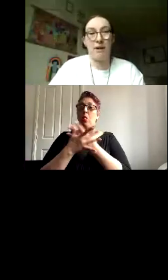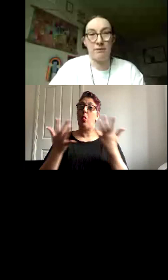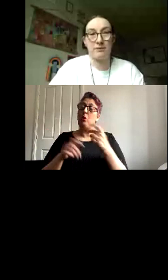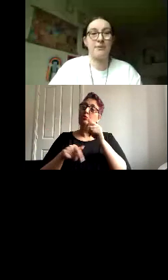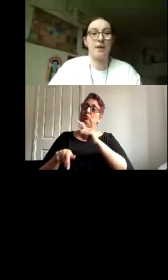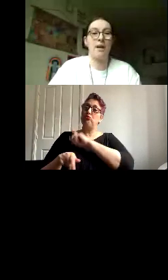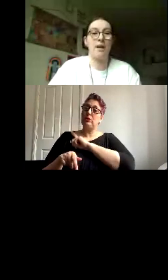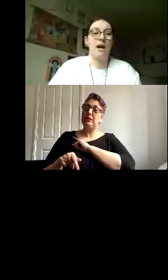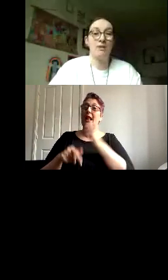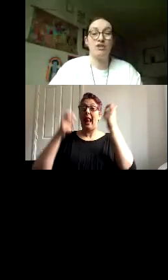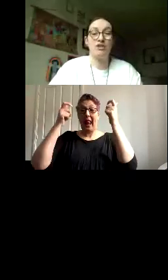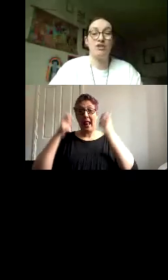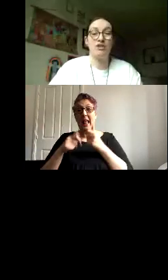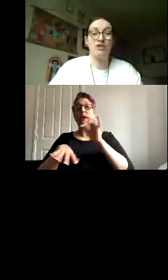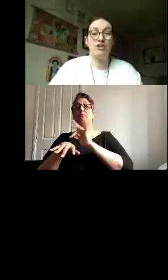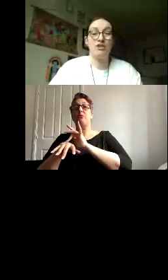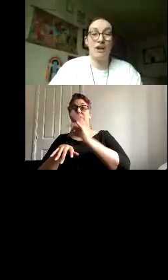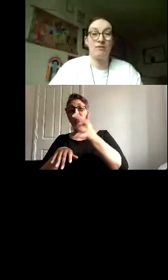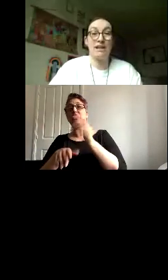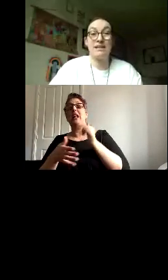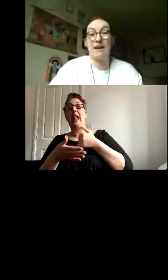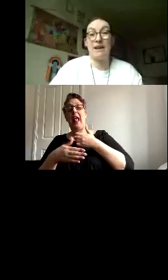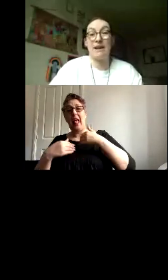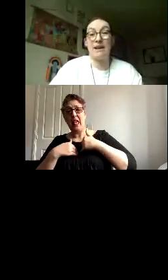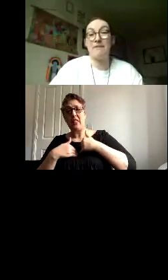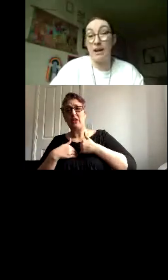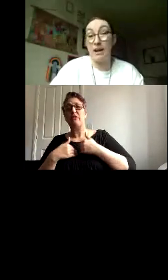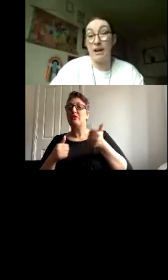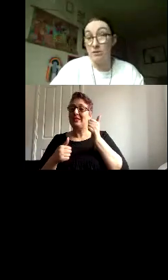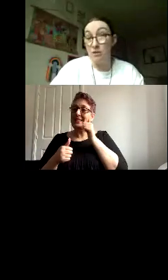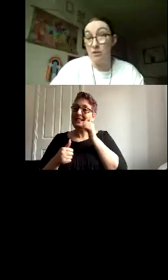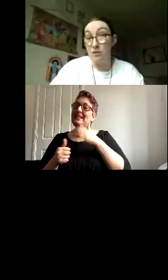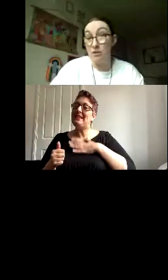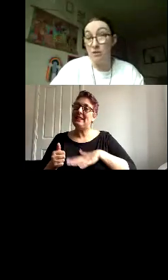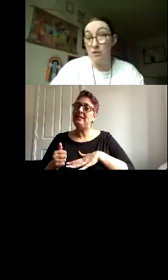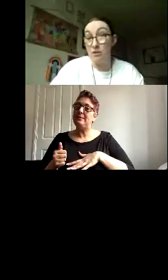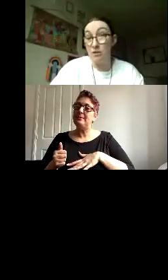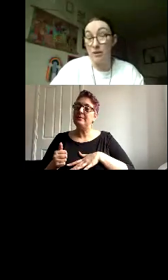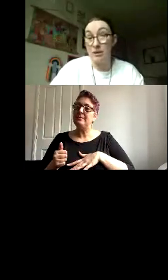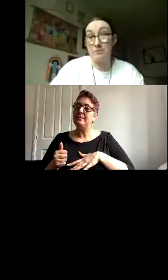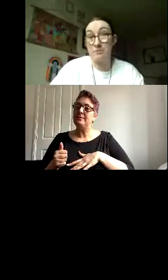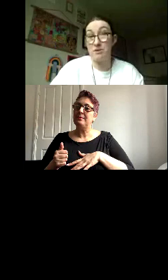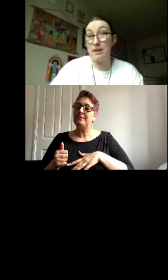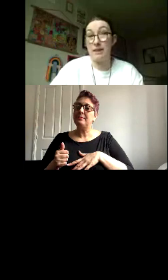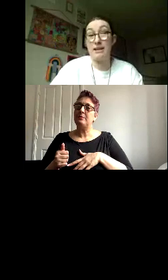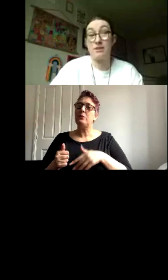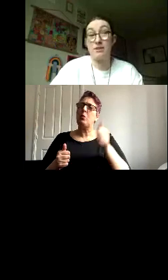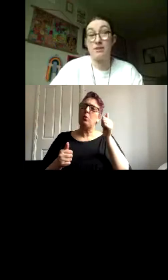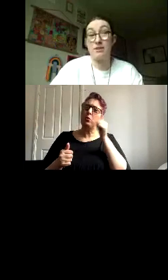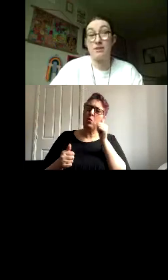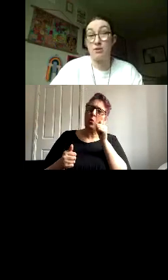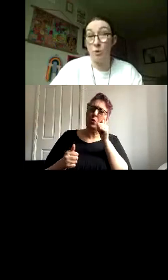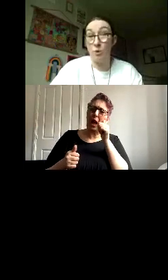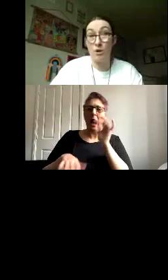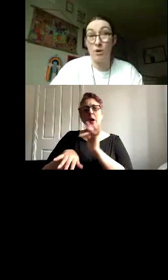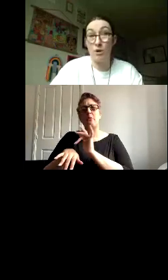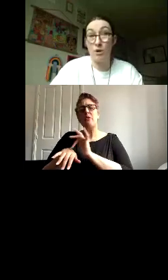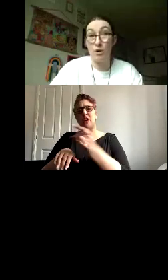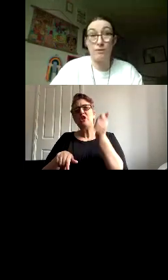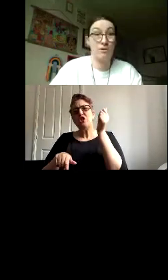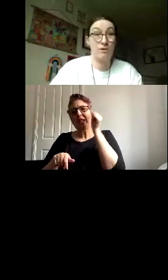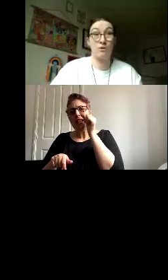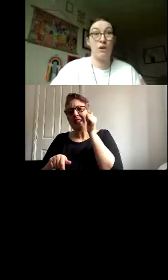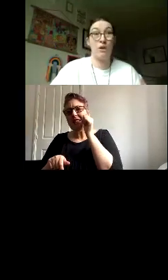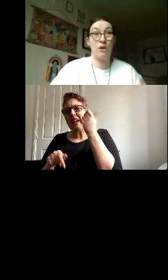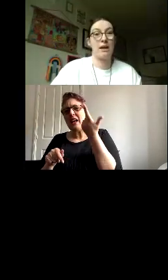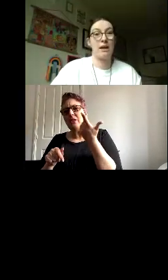background. And we know that generally deaf is not a subject that is taught to professionals within in healthcare more widely